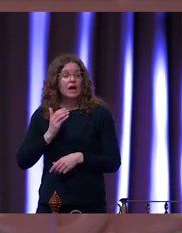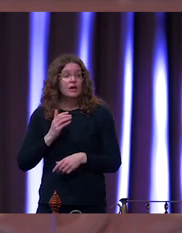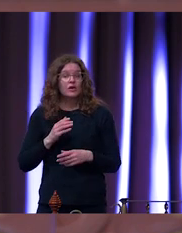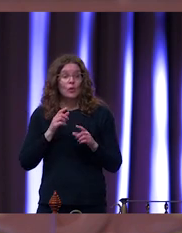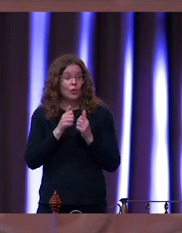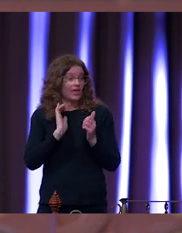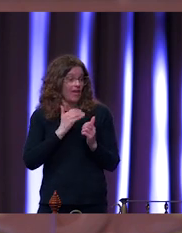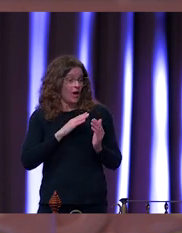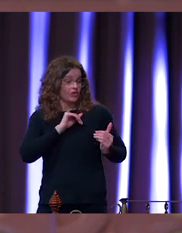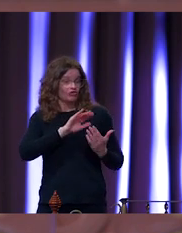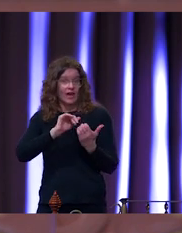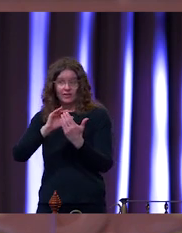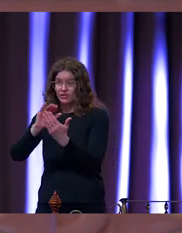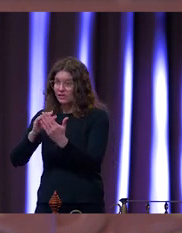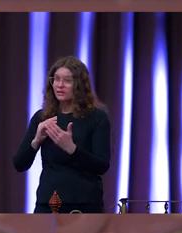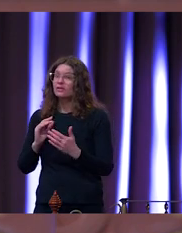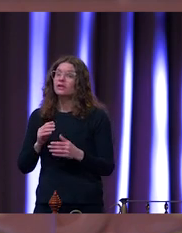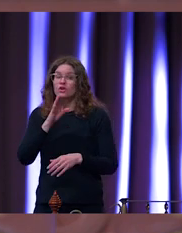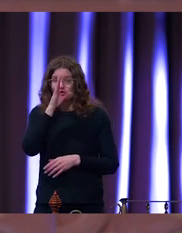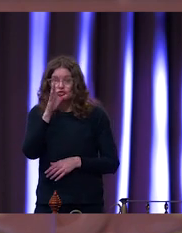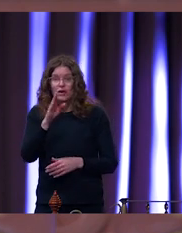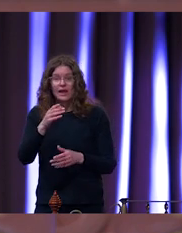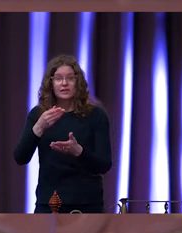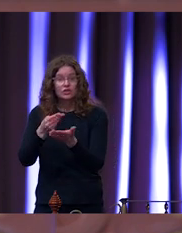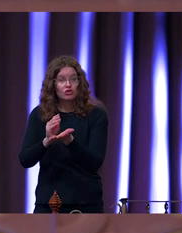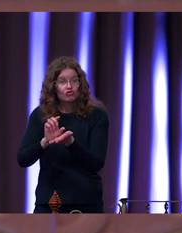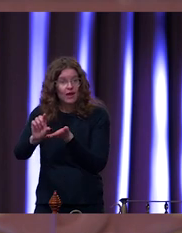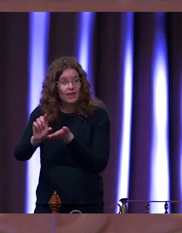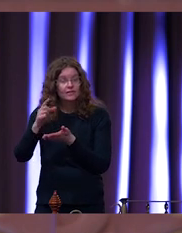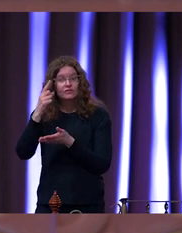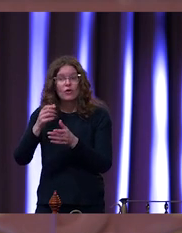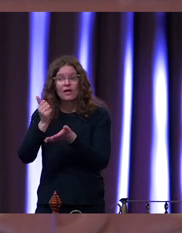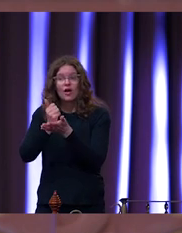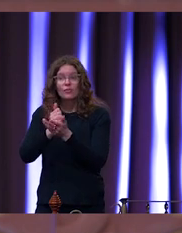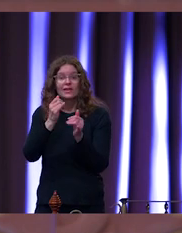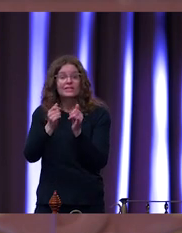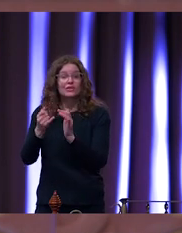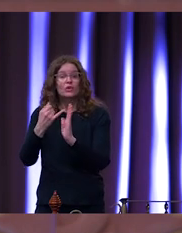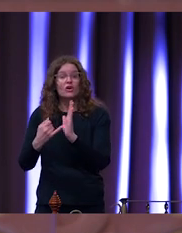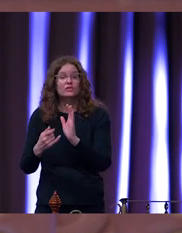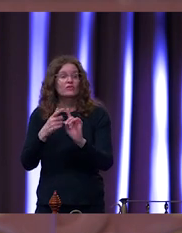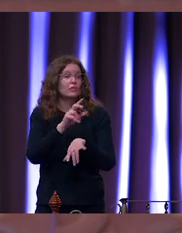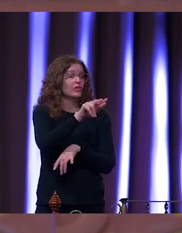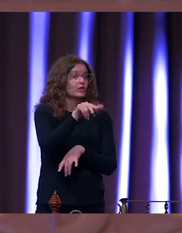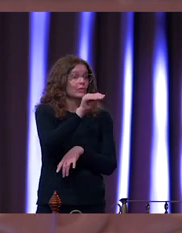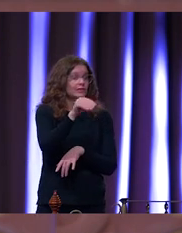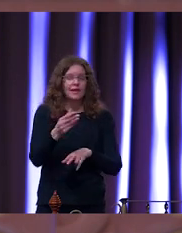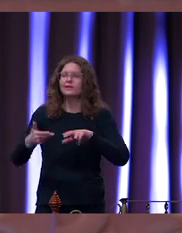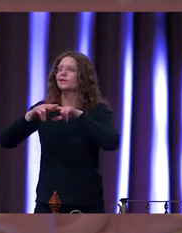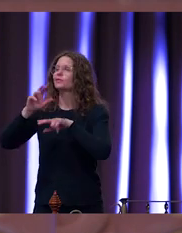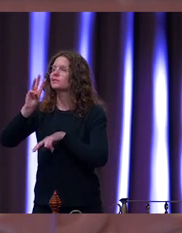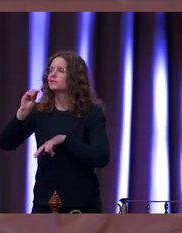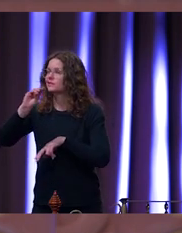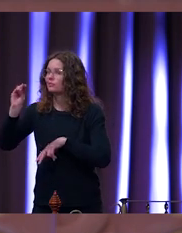we increased direct grants to BIPOC individual artists from 33% to 60% in just